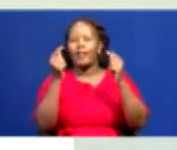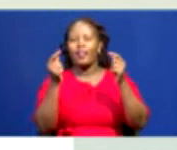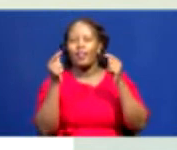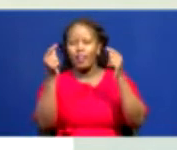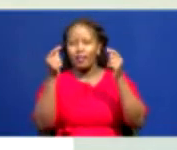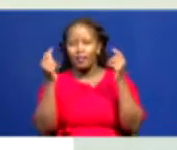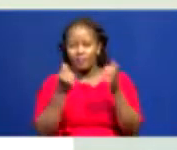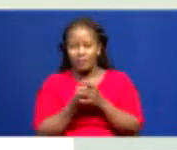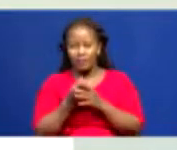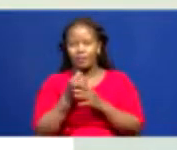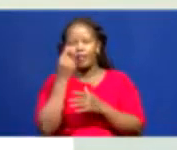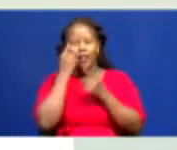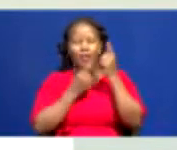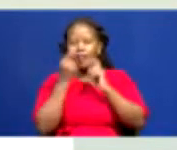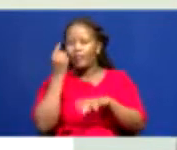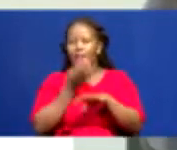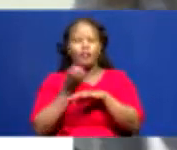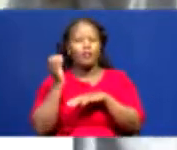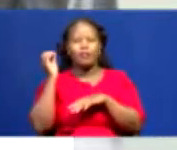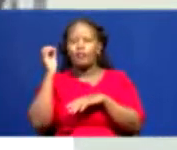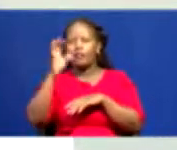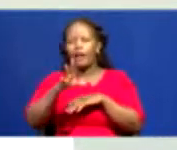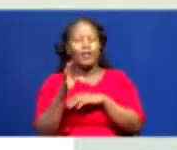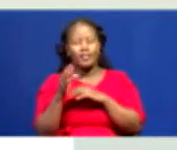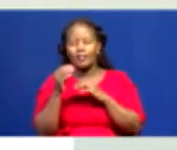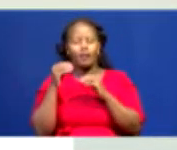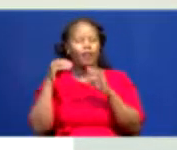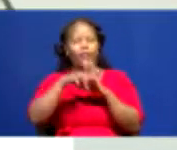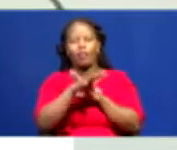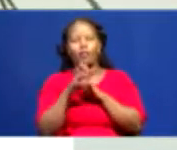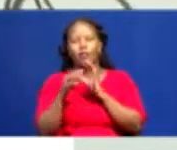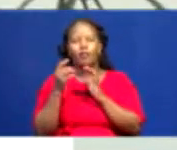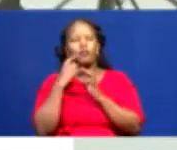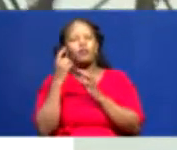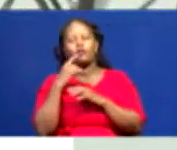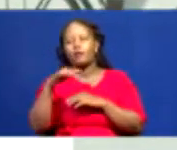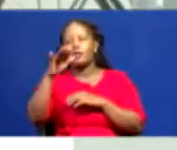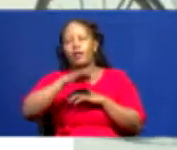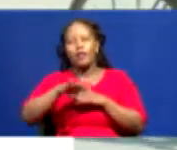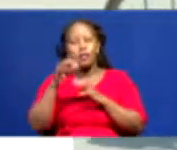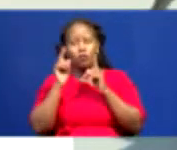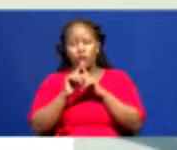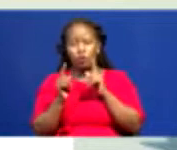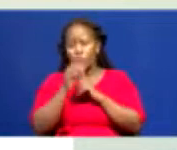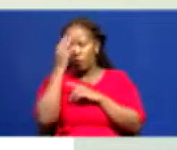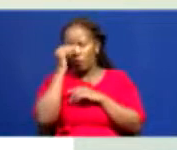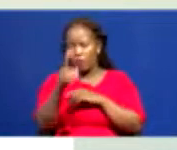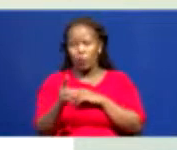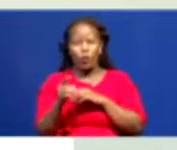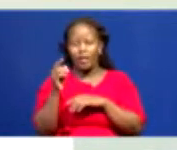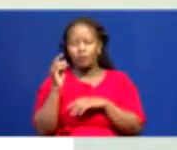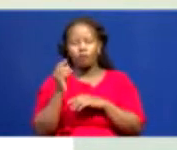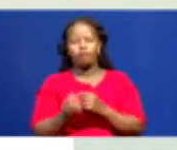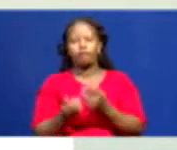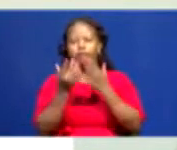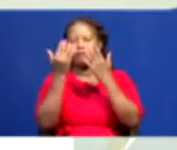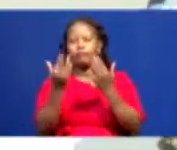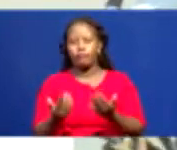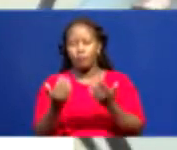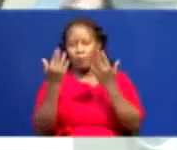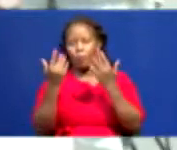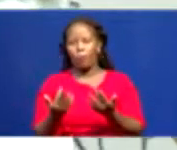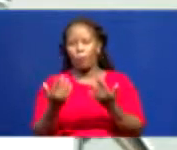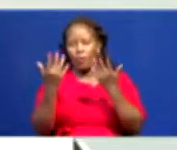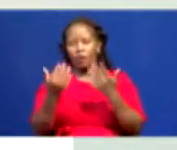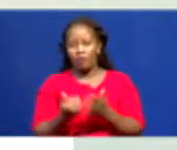gas canister was launched into the stalls, and that necessitated one of the stalls catching fire. And they've been